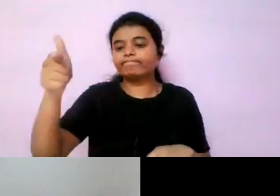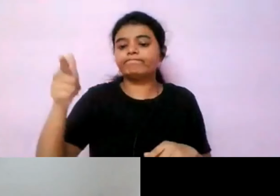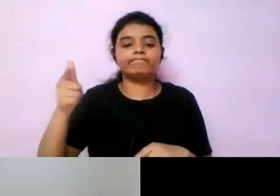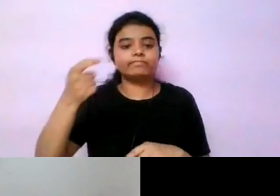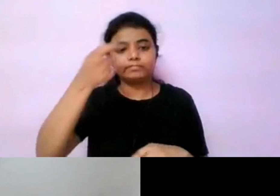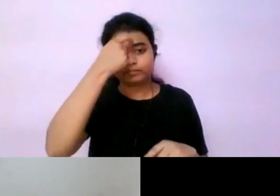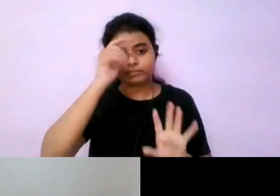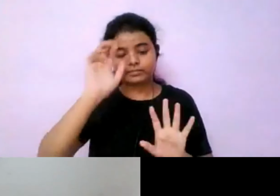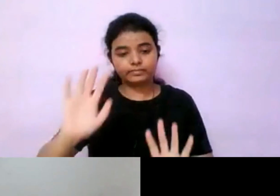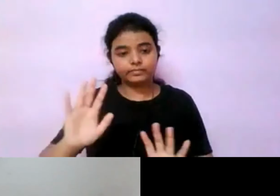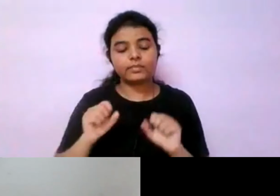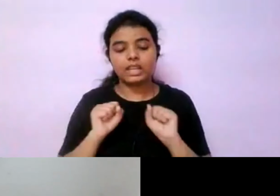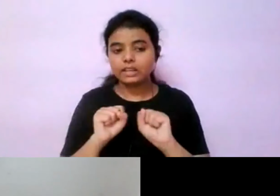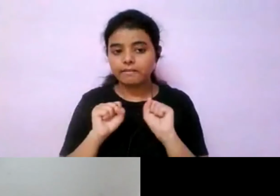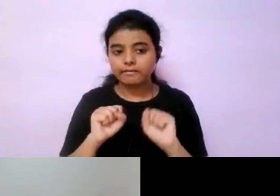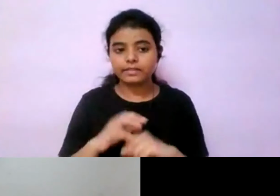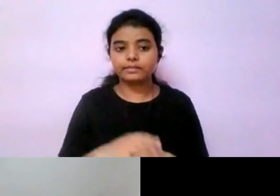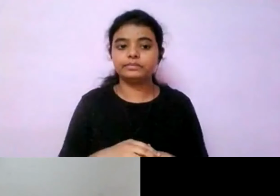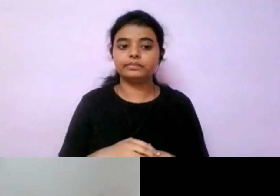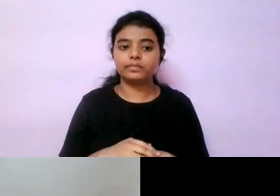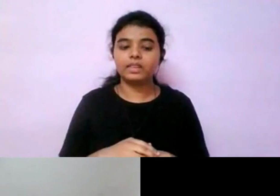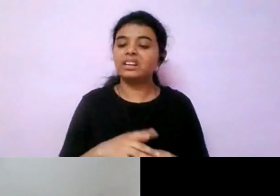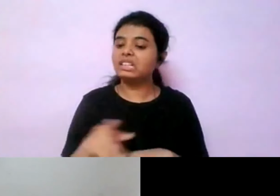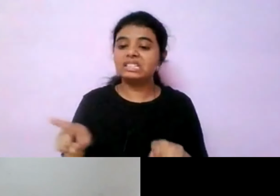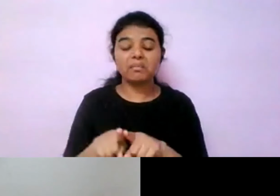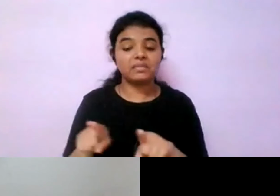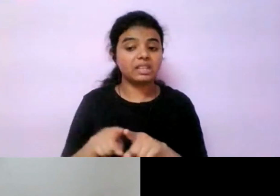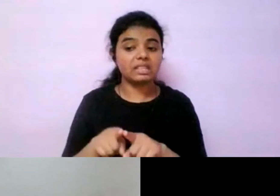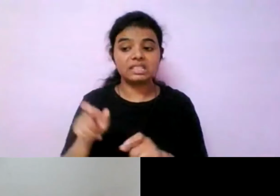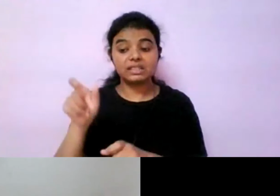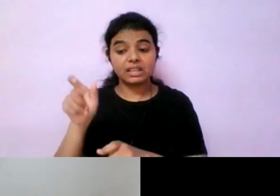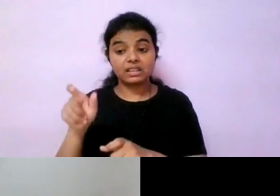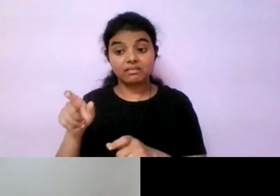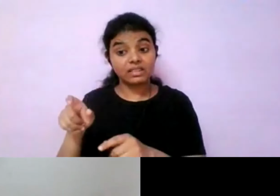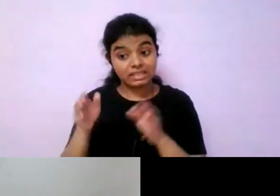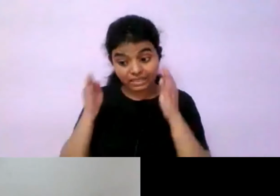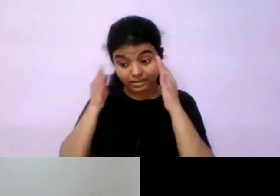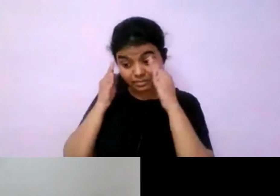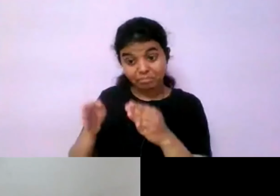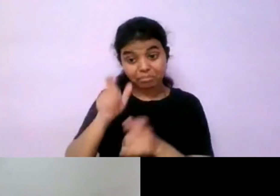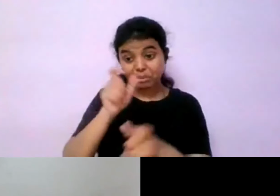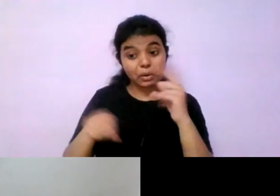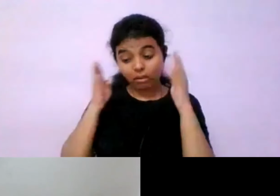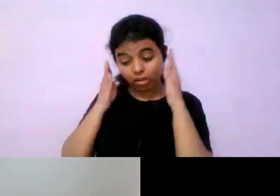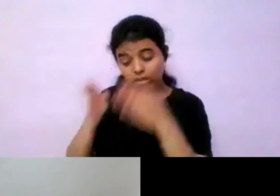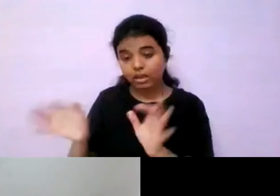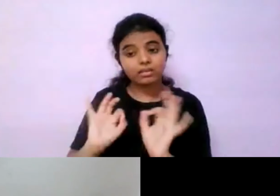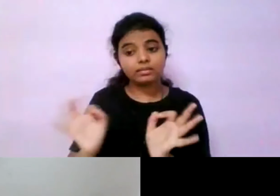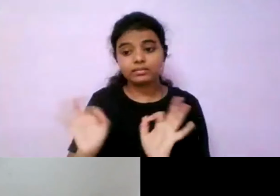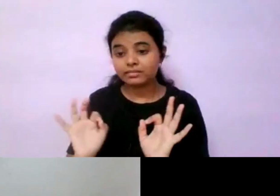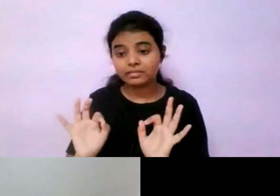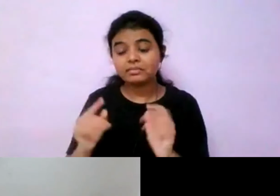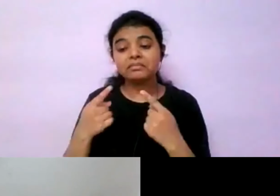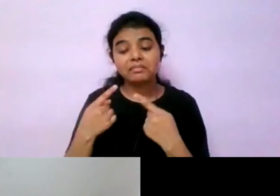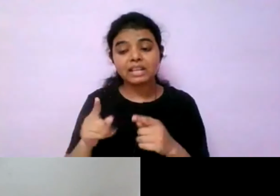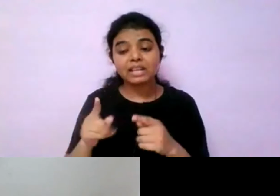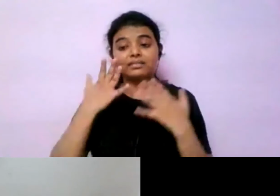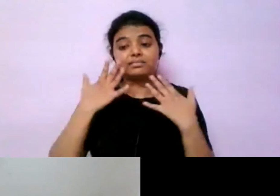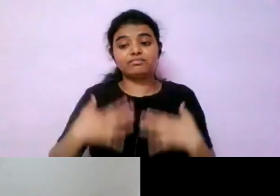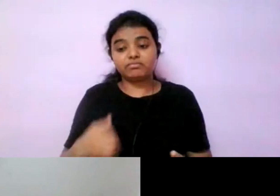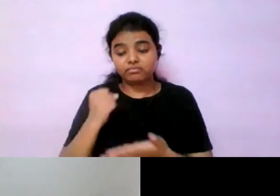It is a very, very gray area. And of course, as human rights and disability